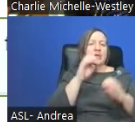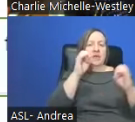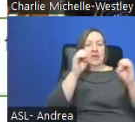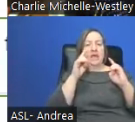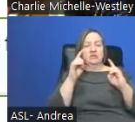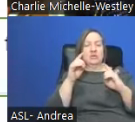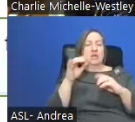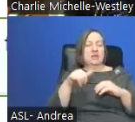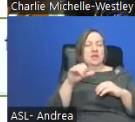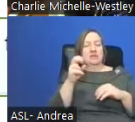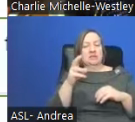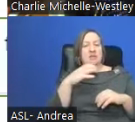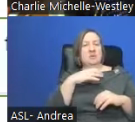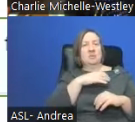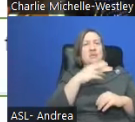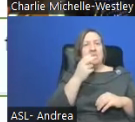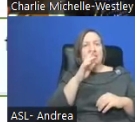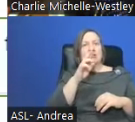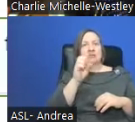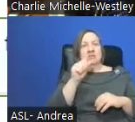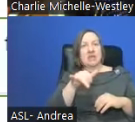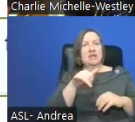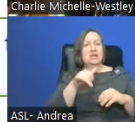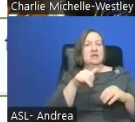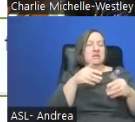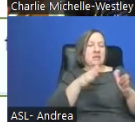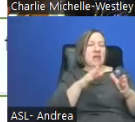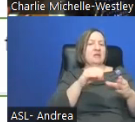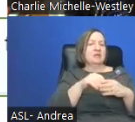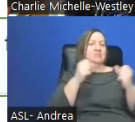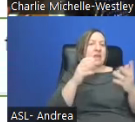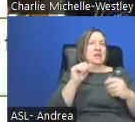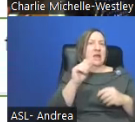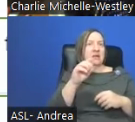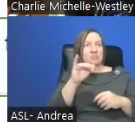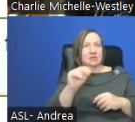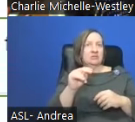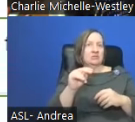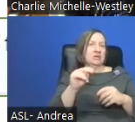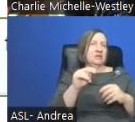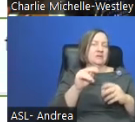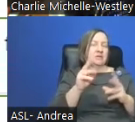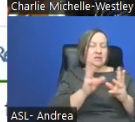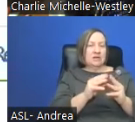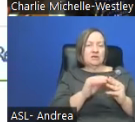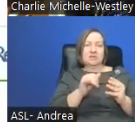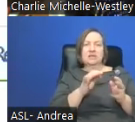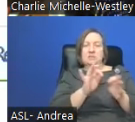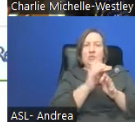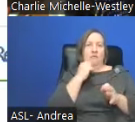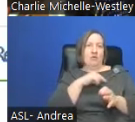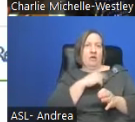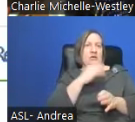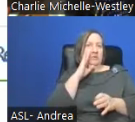educating the subcommittee that hearsay is admissible in many administrative hearings. So that was helpful for us to know. Yeah, that